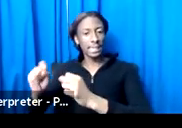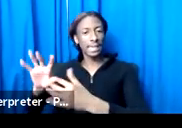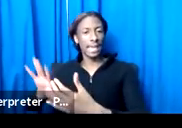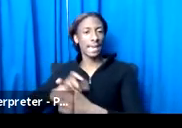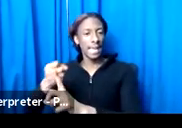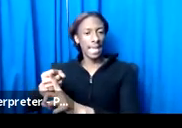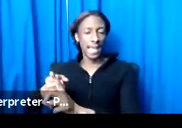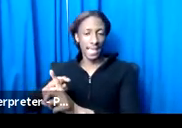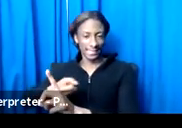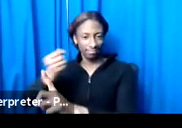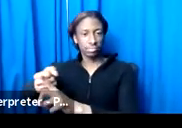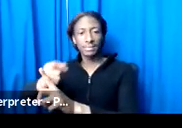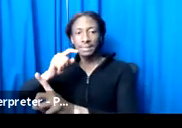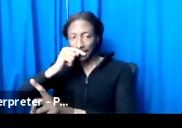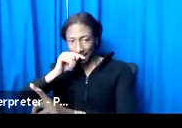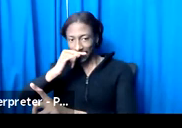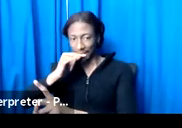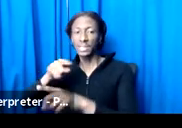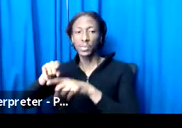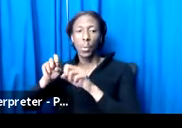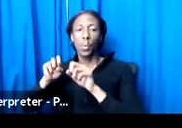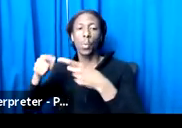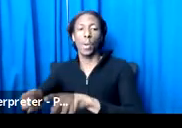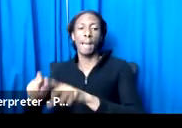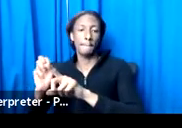return back to school. Next slide, please.